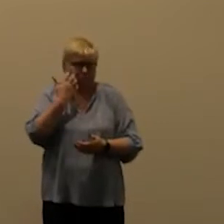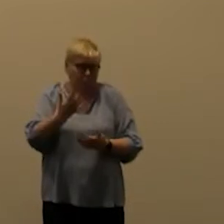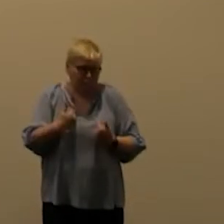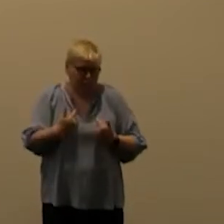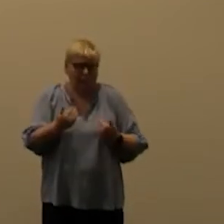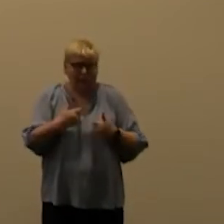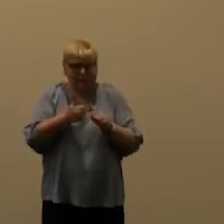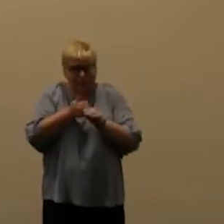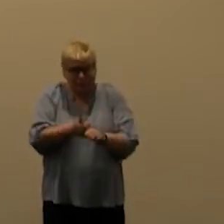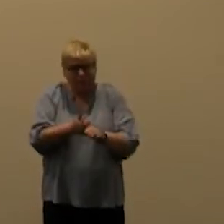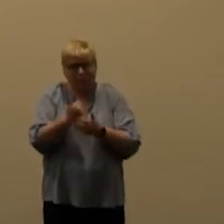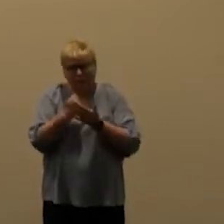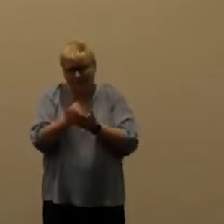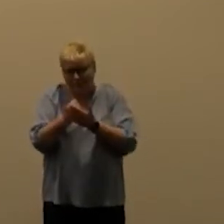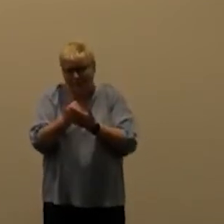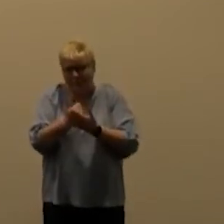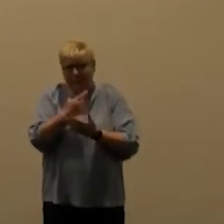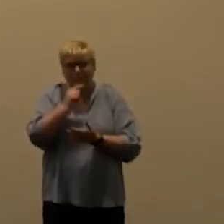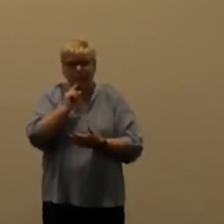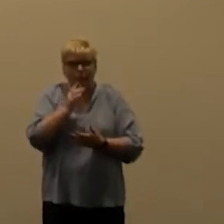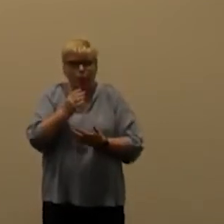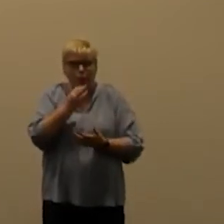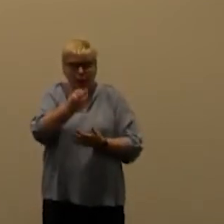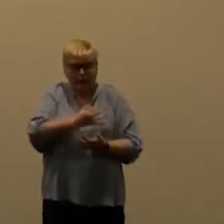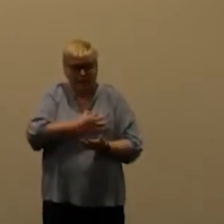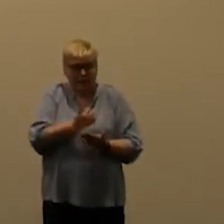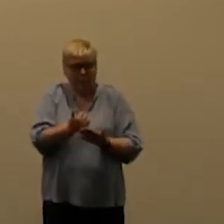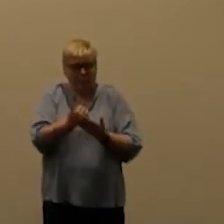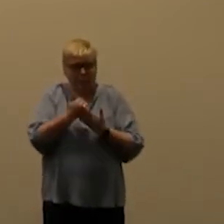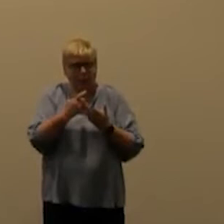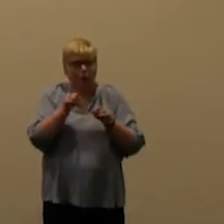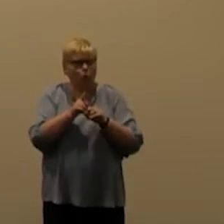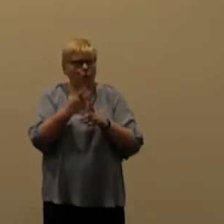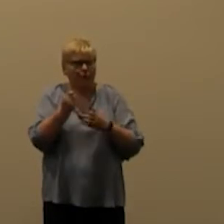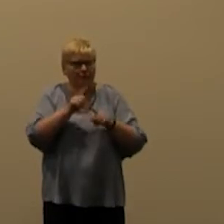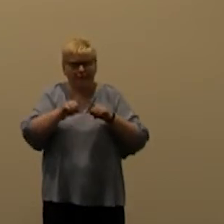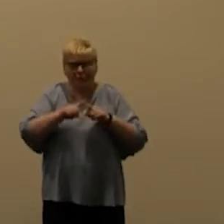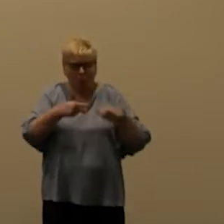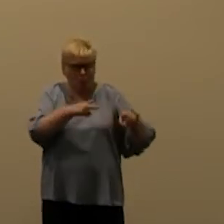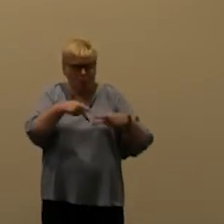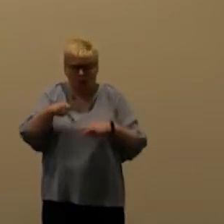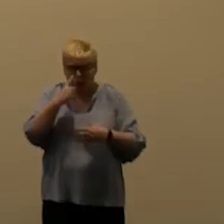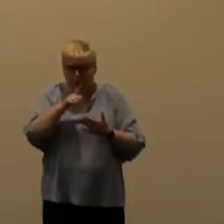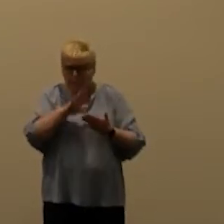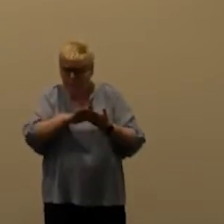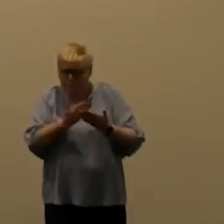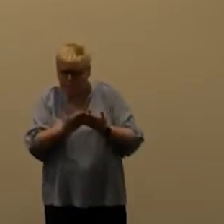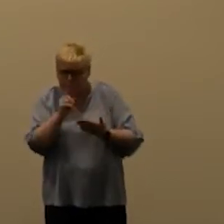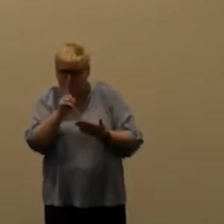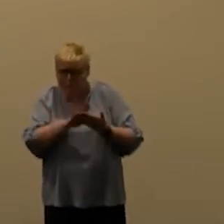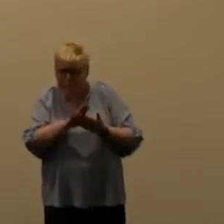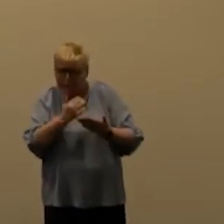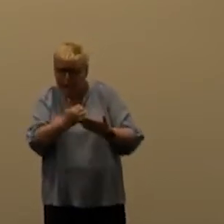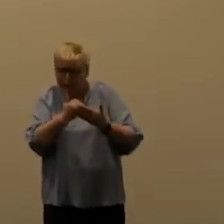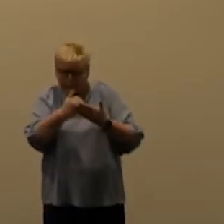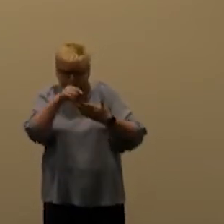support and facilitate people asking for and providing help. And there are so many different ways you can interpret help. I think it's such an